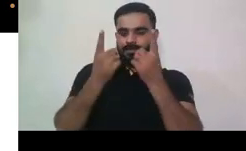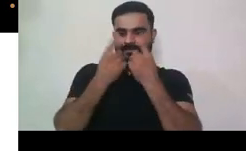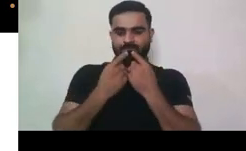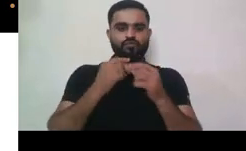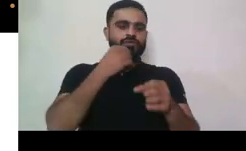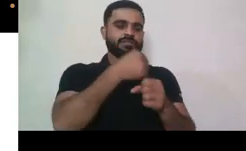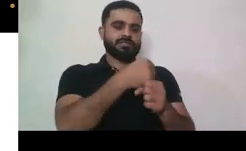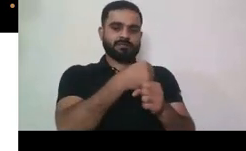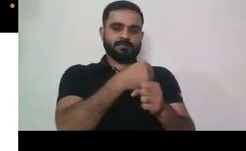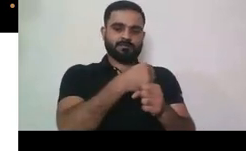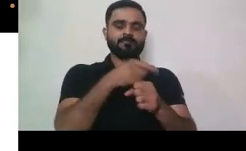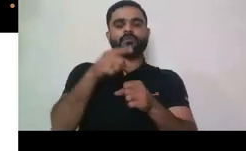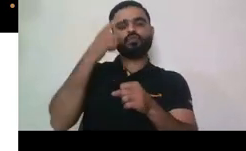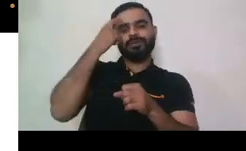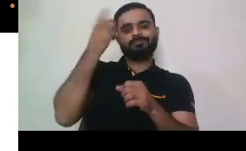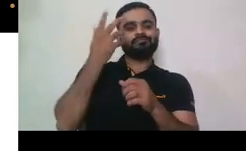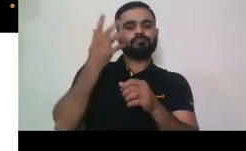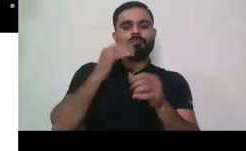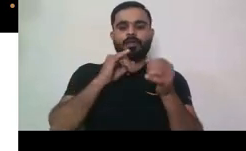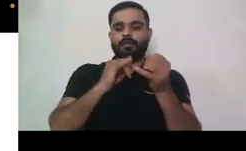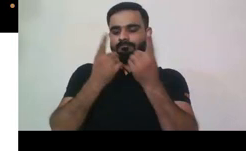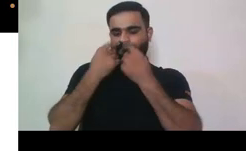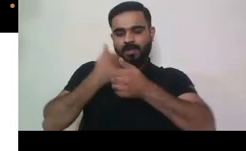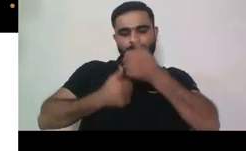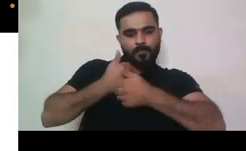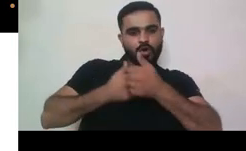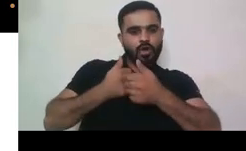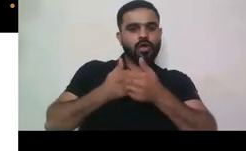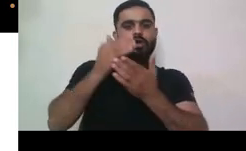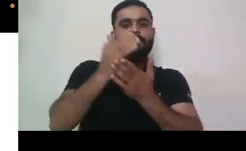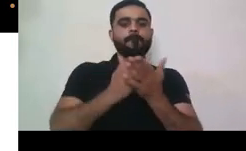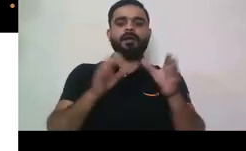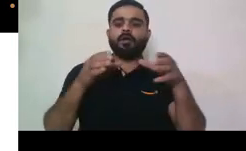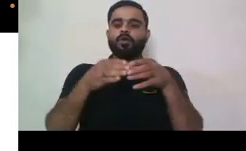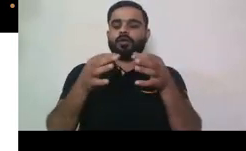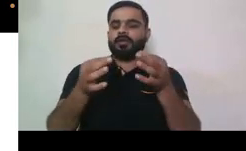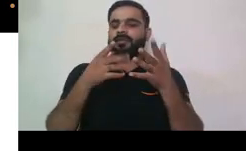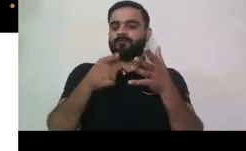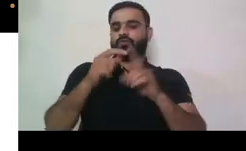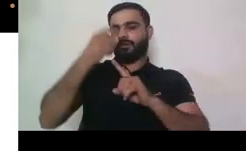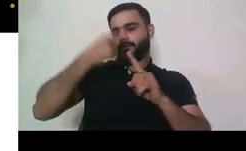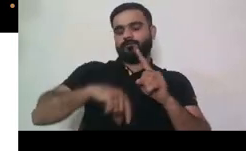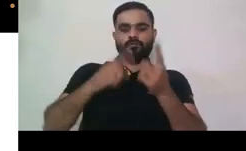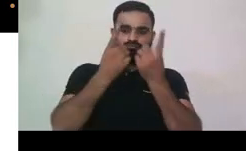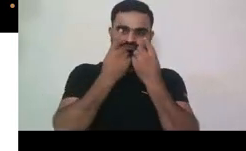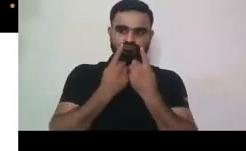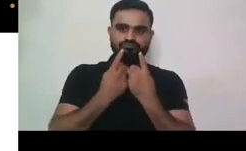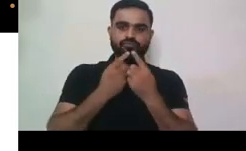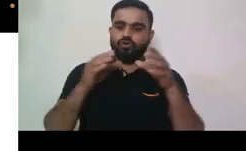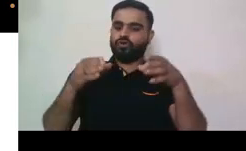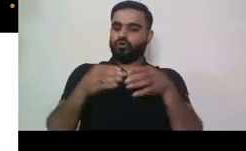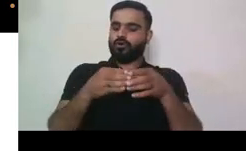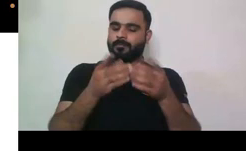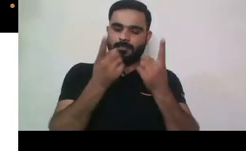G. What do you think? Assessing progress towards specific goal is a individual evaluation or a group